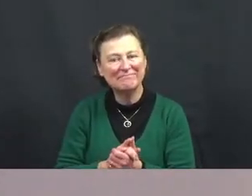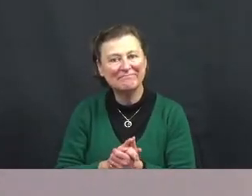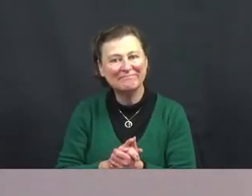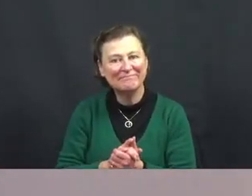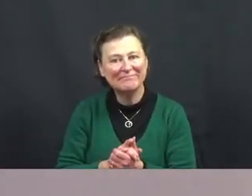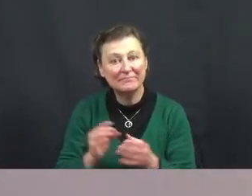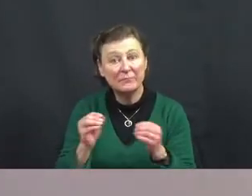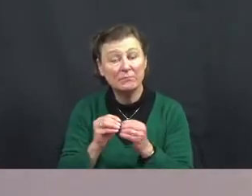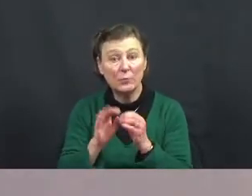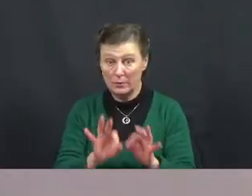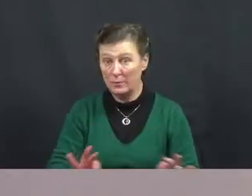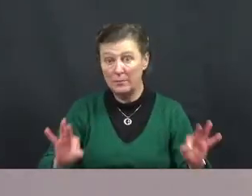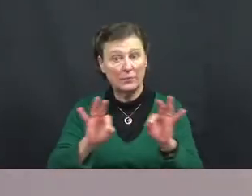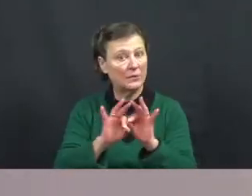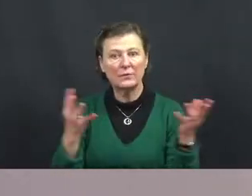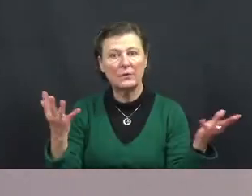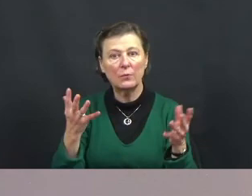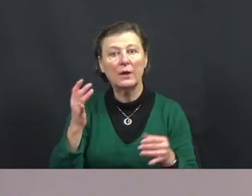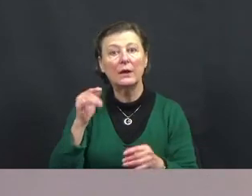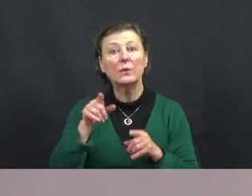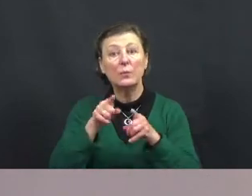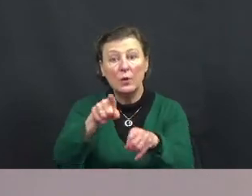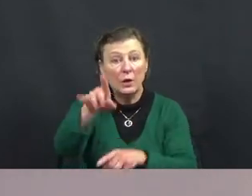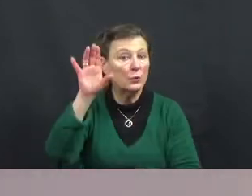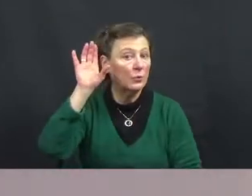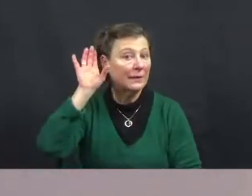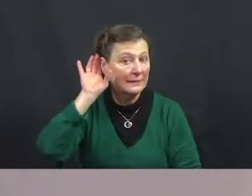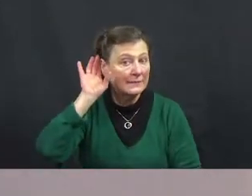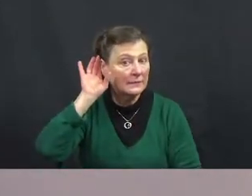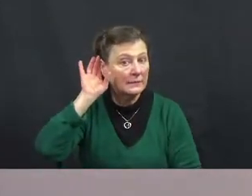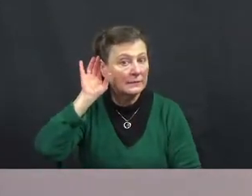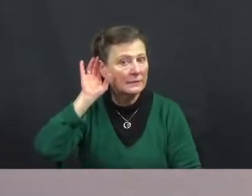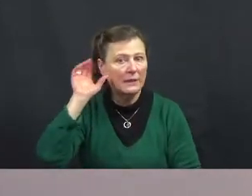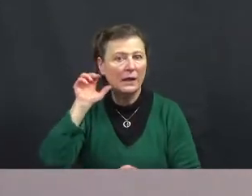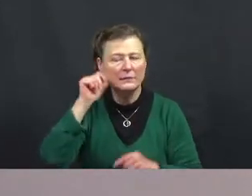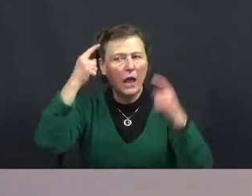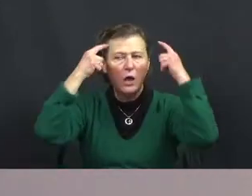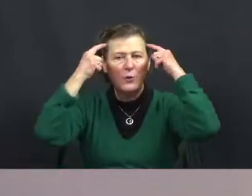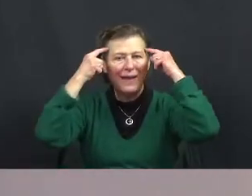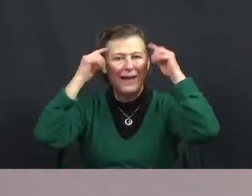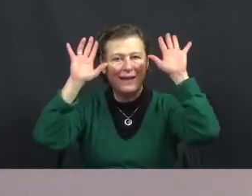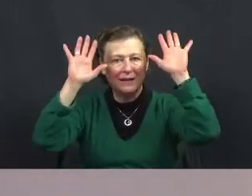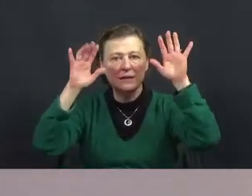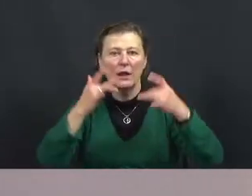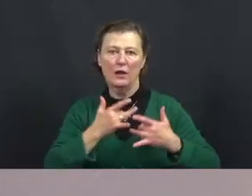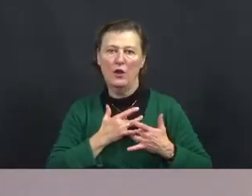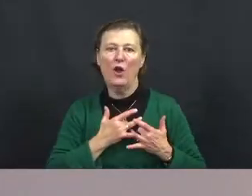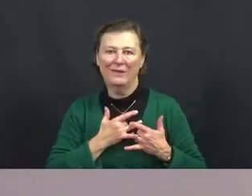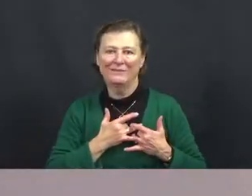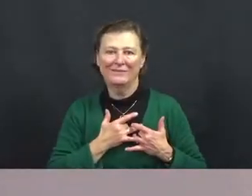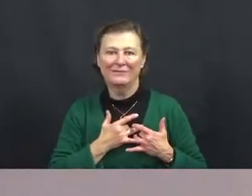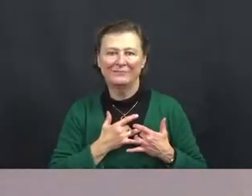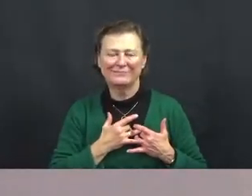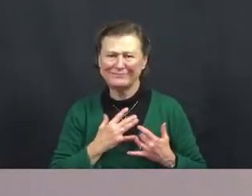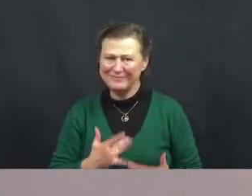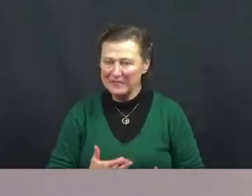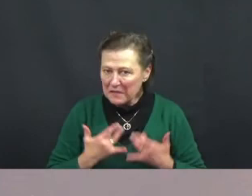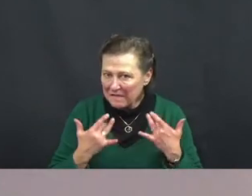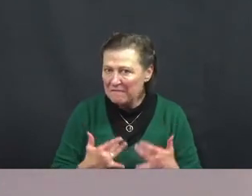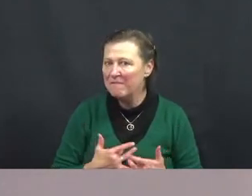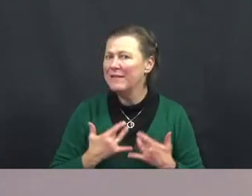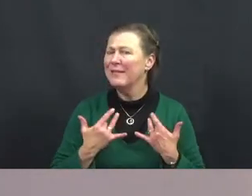More importantly, when you're listening, not just your head, it's your heart. It's the feeling. It's the